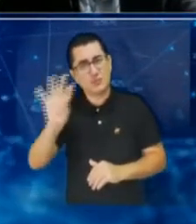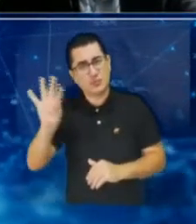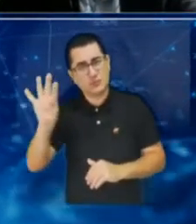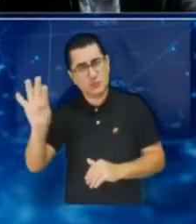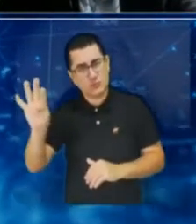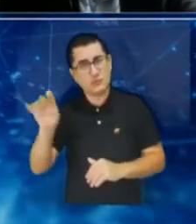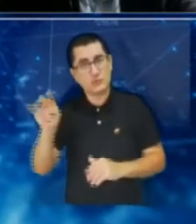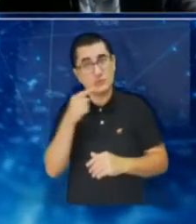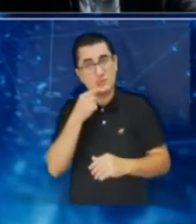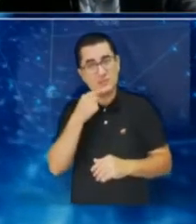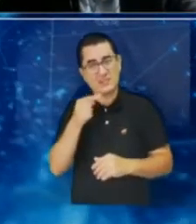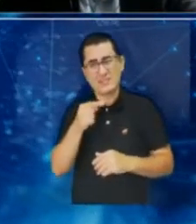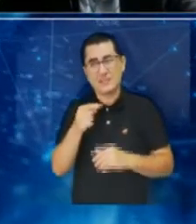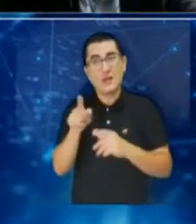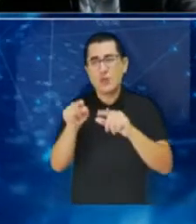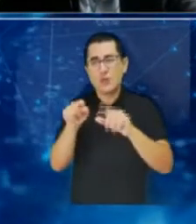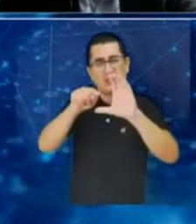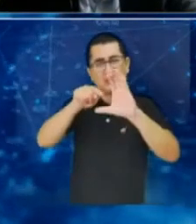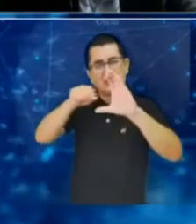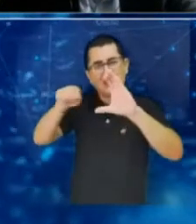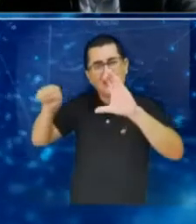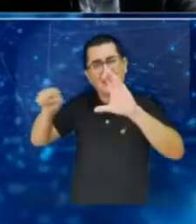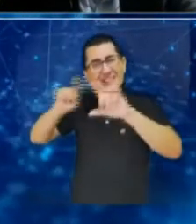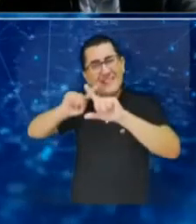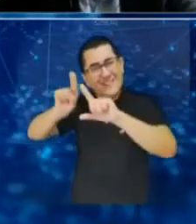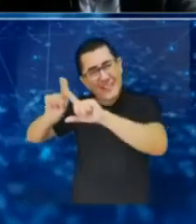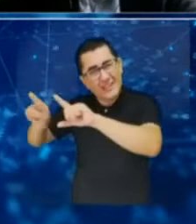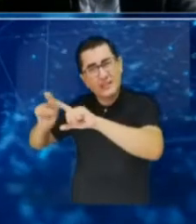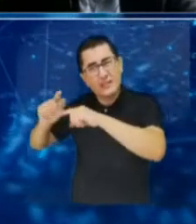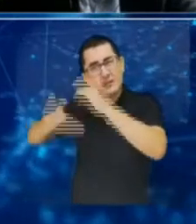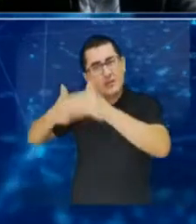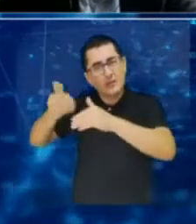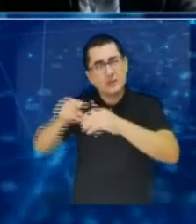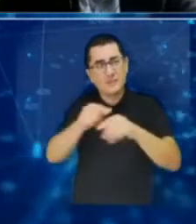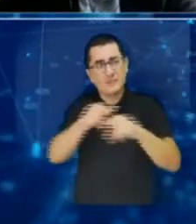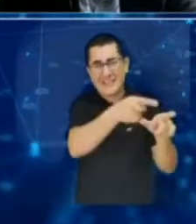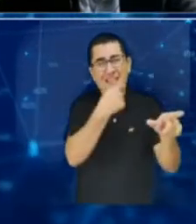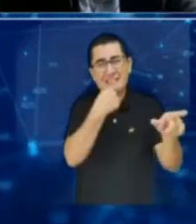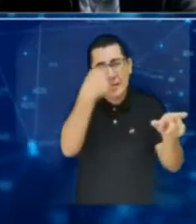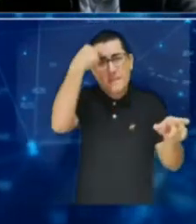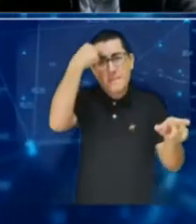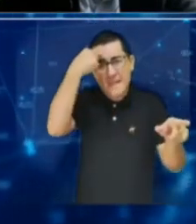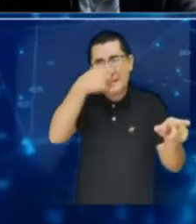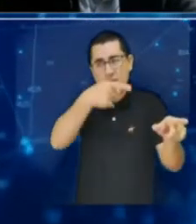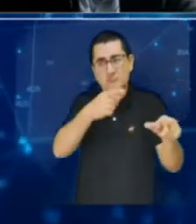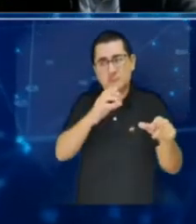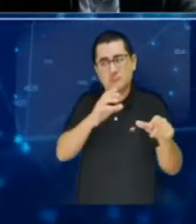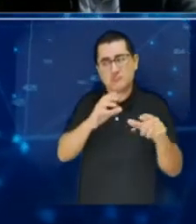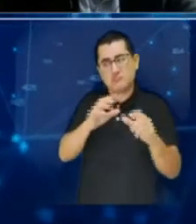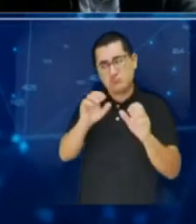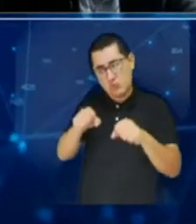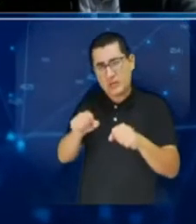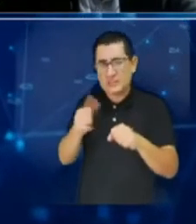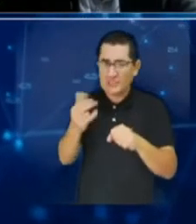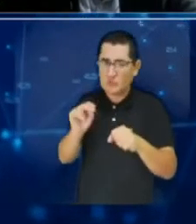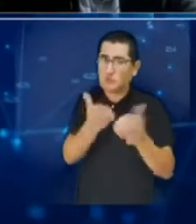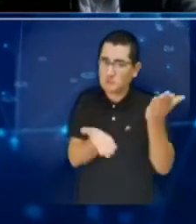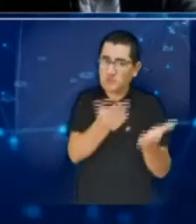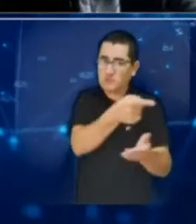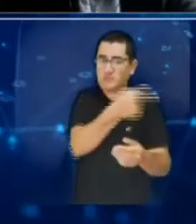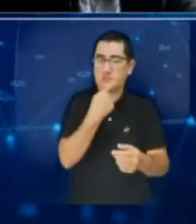5.434 that refers to these frequency bands, possible definition. Next slide,